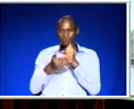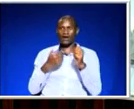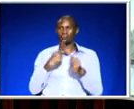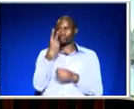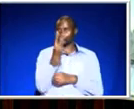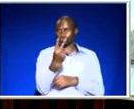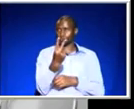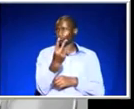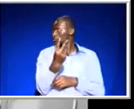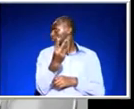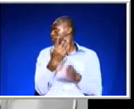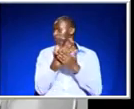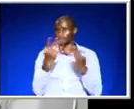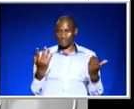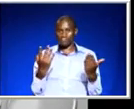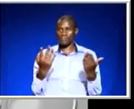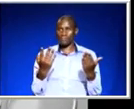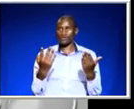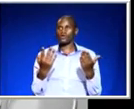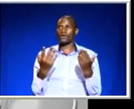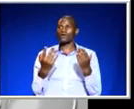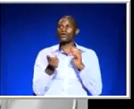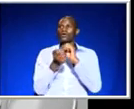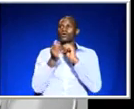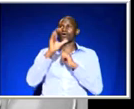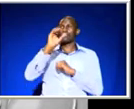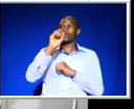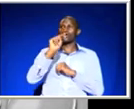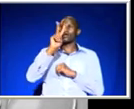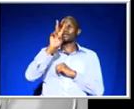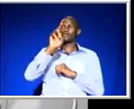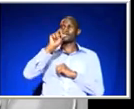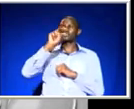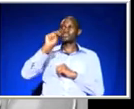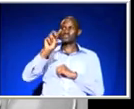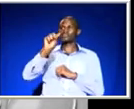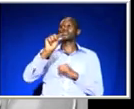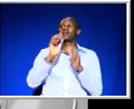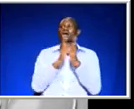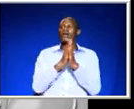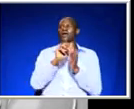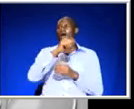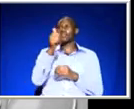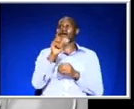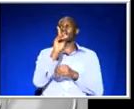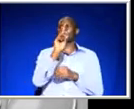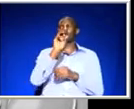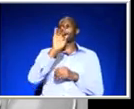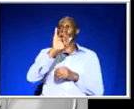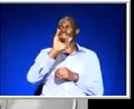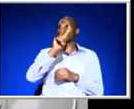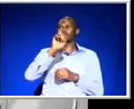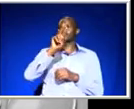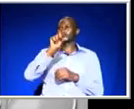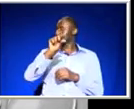lenses. Some are converging lenses and the others are diverging lenses. The